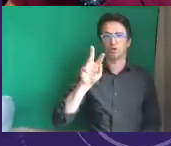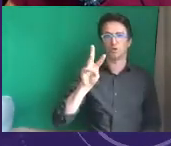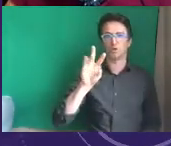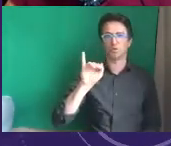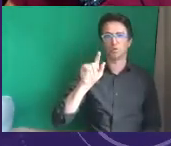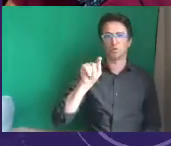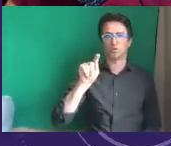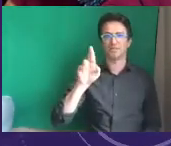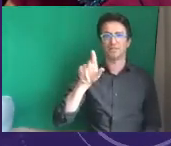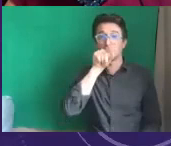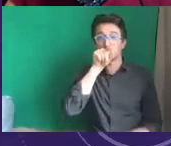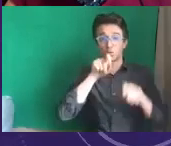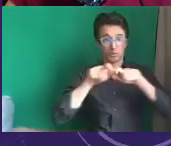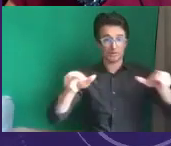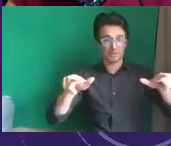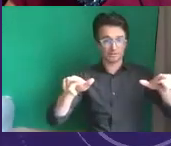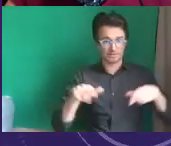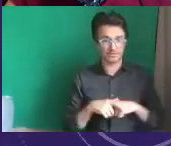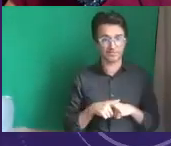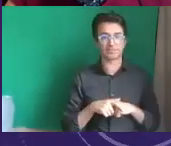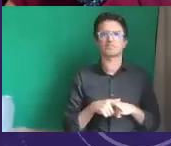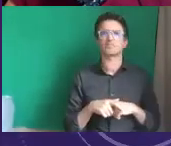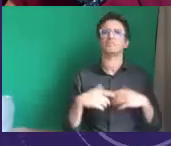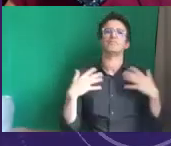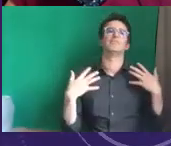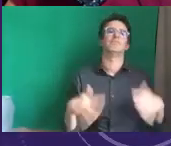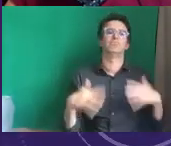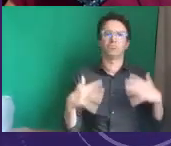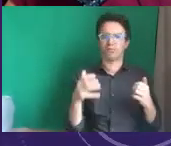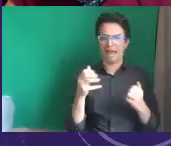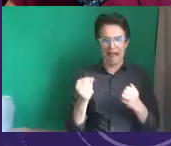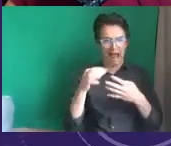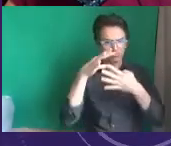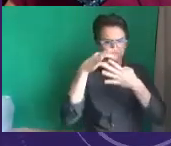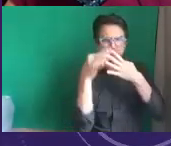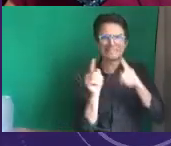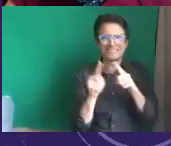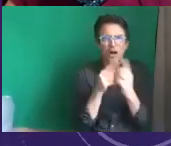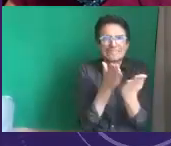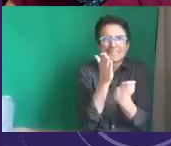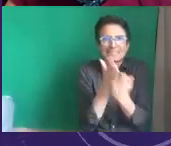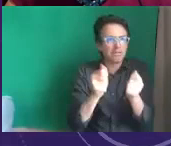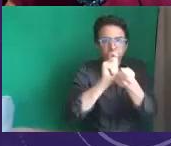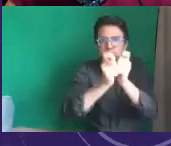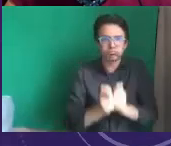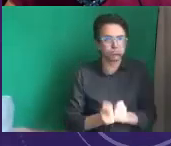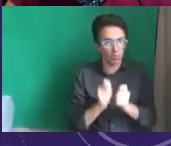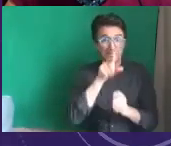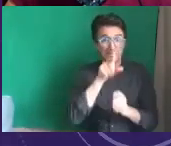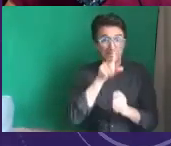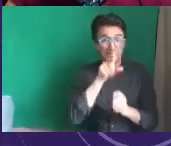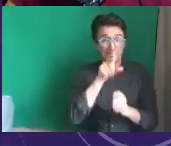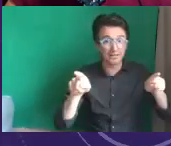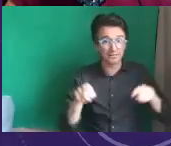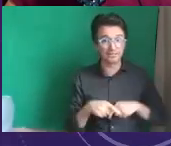accessibility features. Of the various media platforms, Twitter is the only one that when you go to their website and look